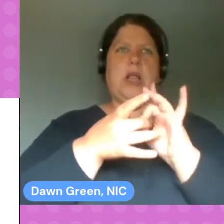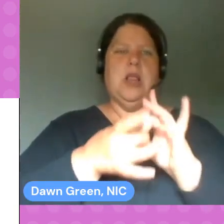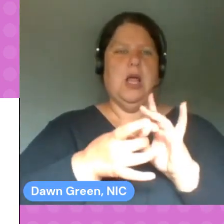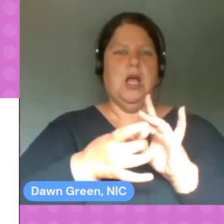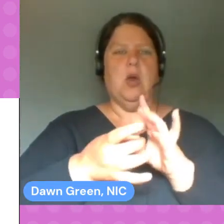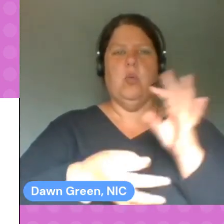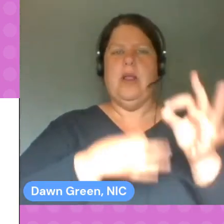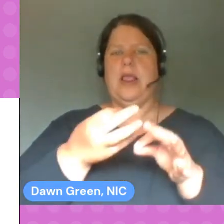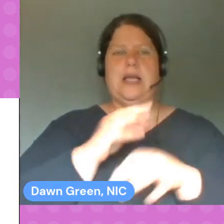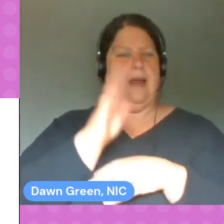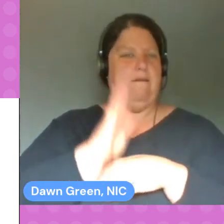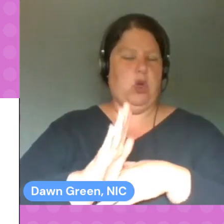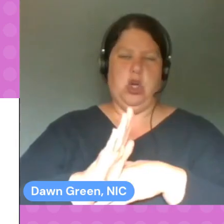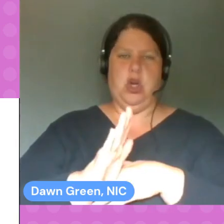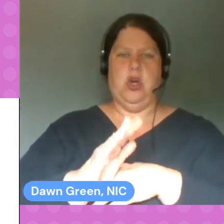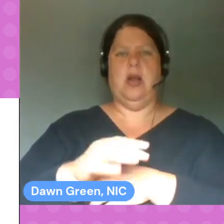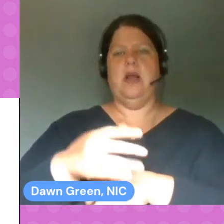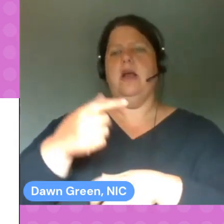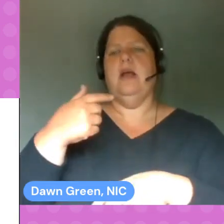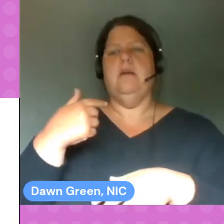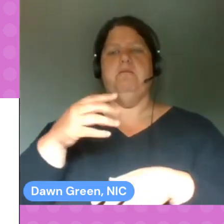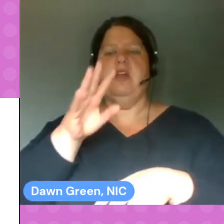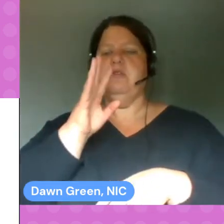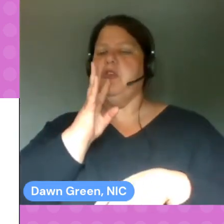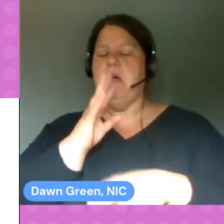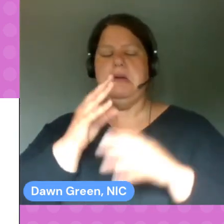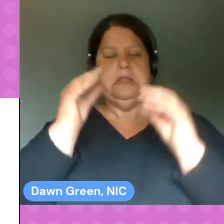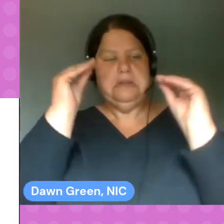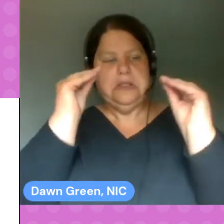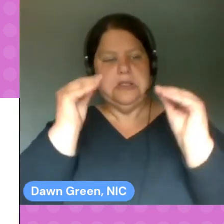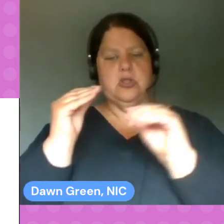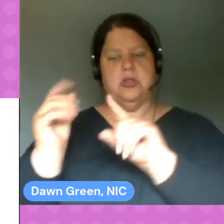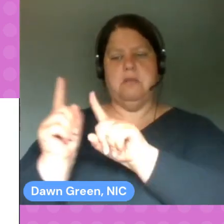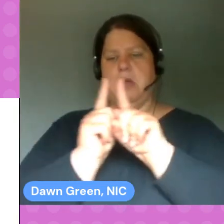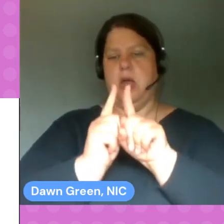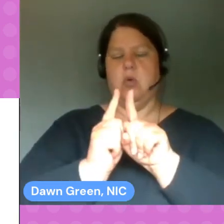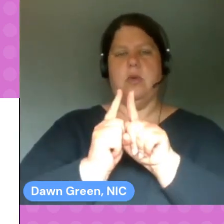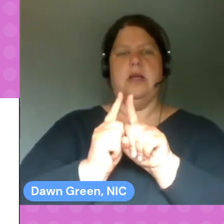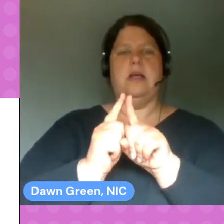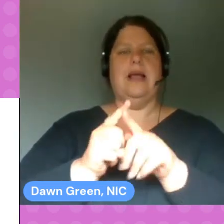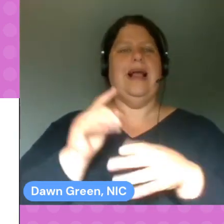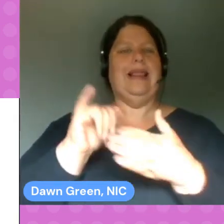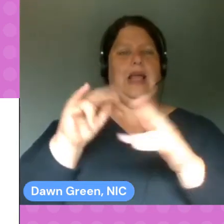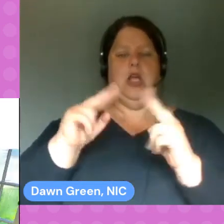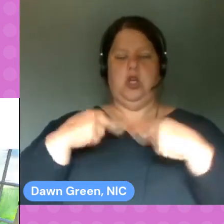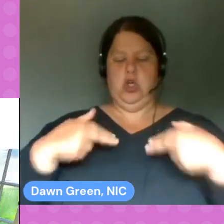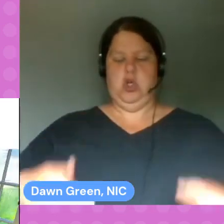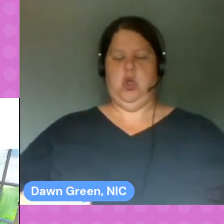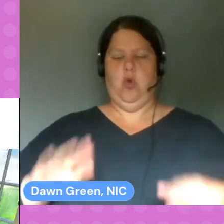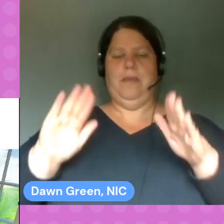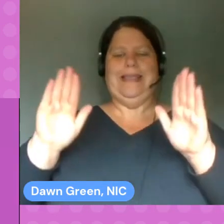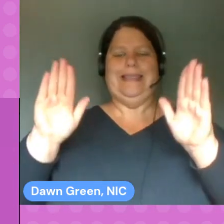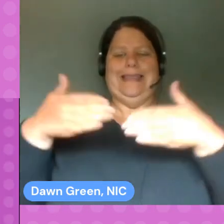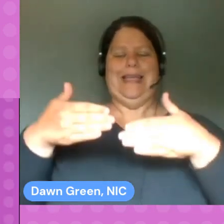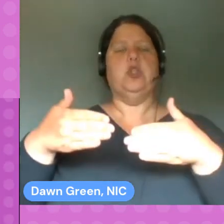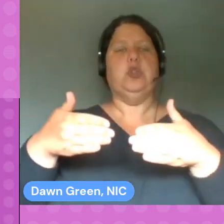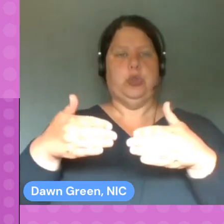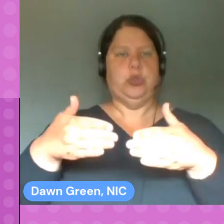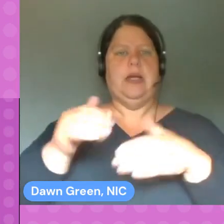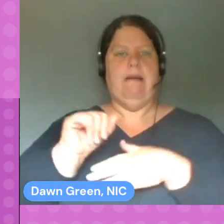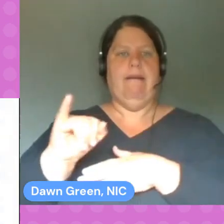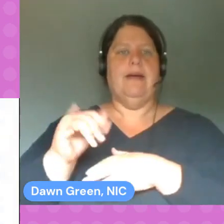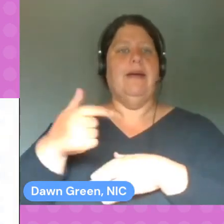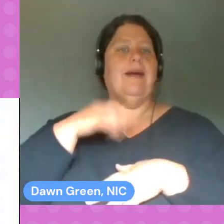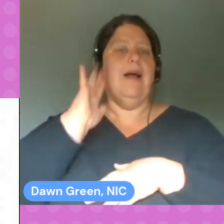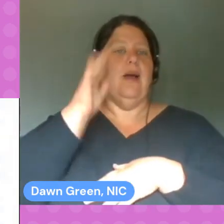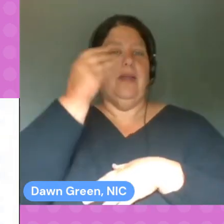between people, such as teaching and mentoring or collaborating. It's human-centered AI. I'll mention too that anything that we do